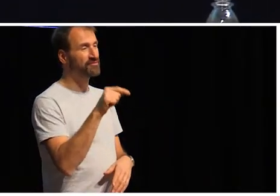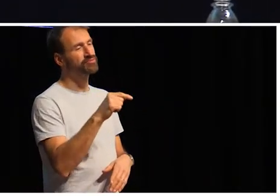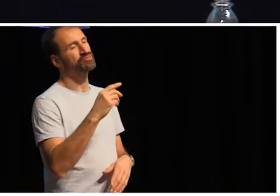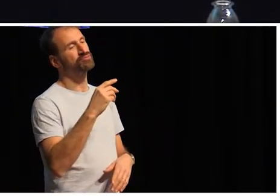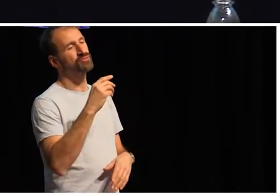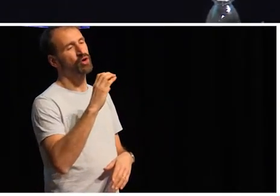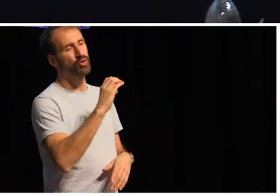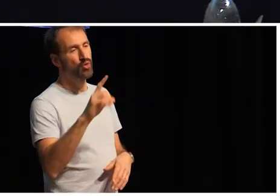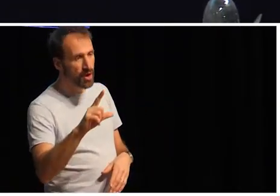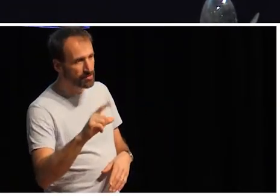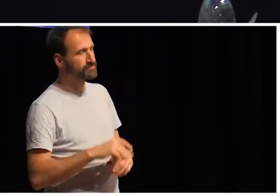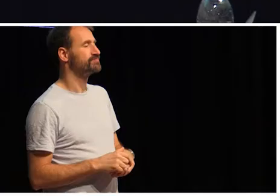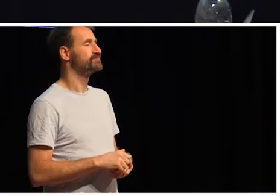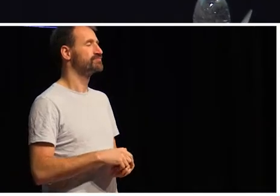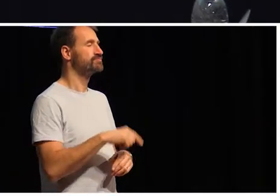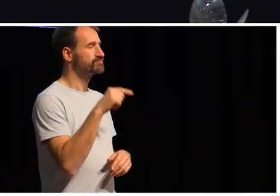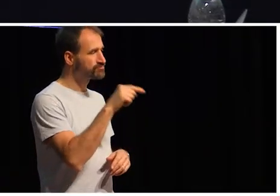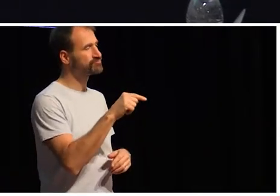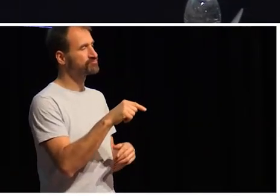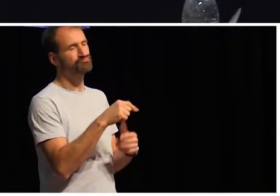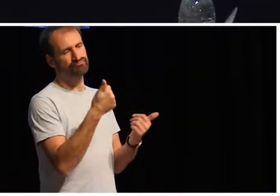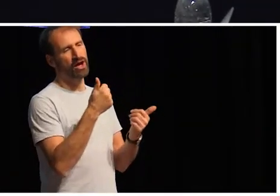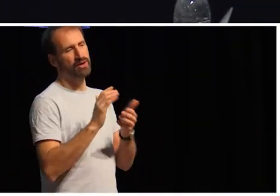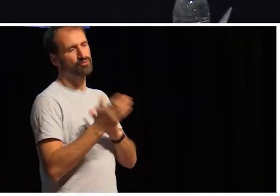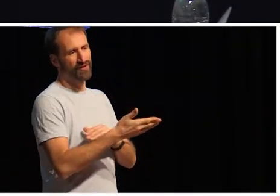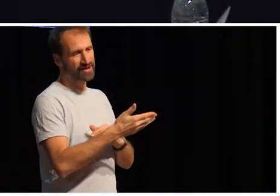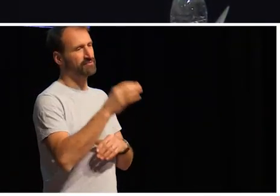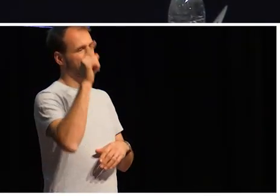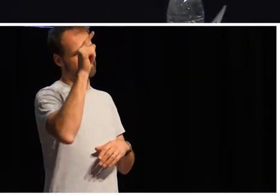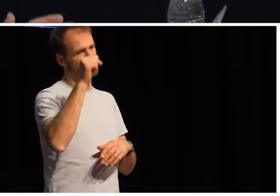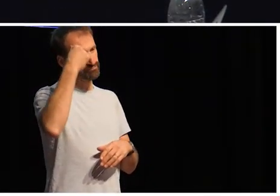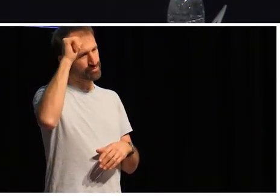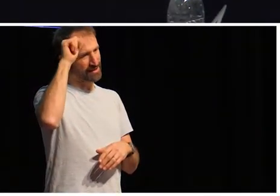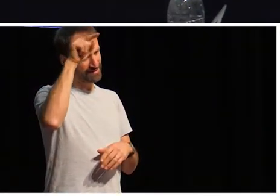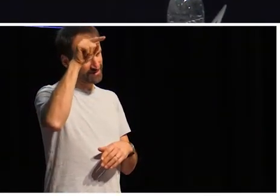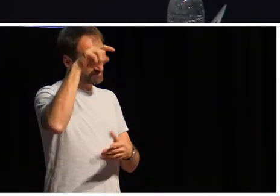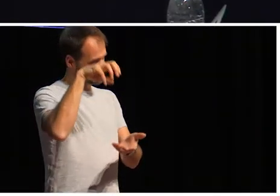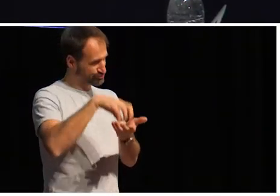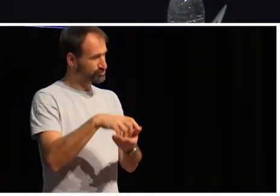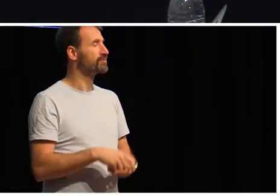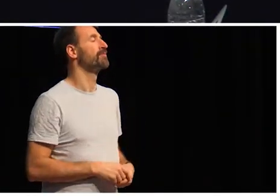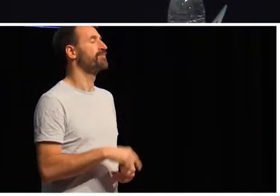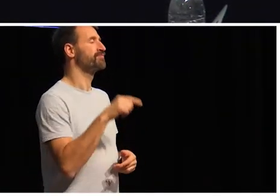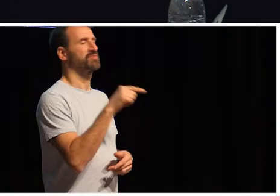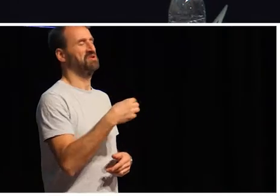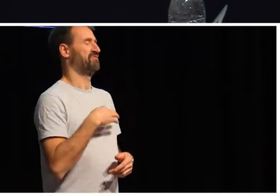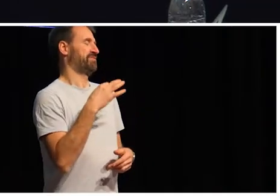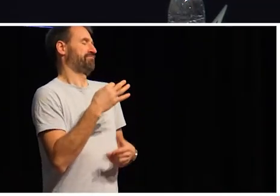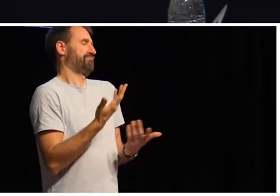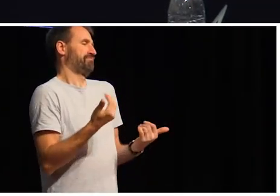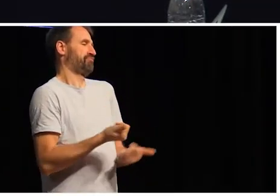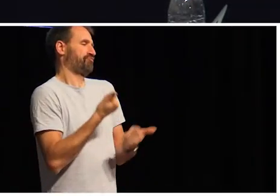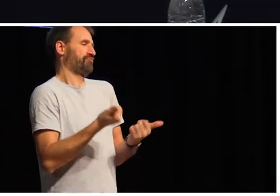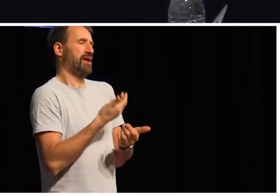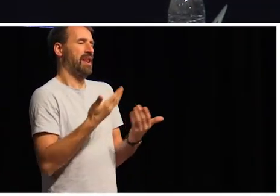hosted or located in berlin and they say it's the easiest way to set up of curve coil back